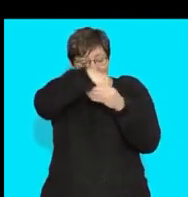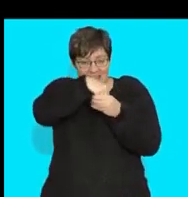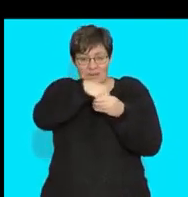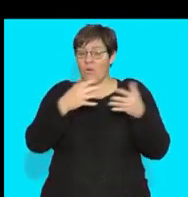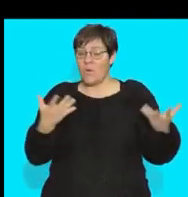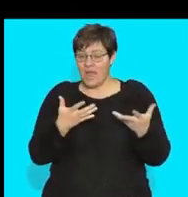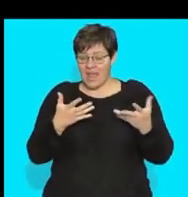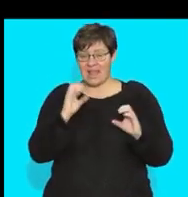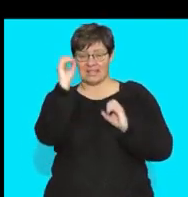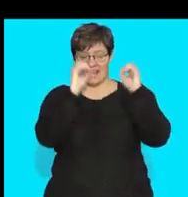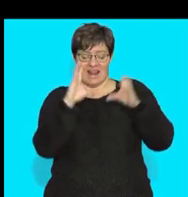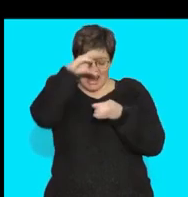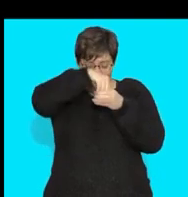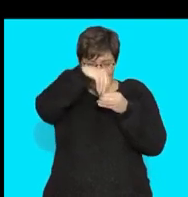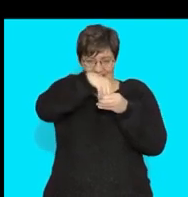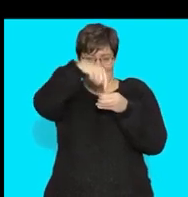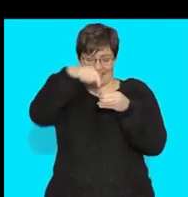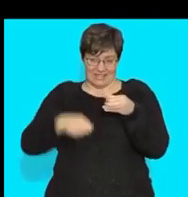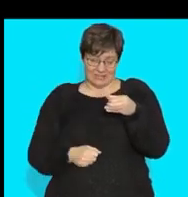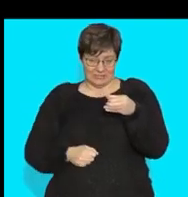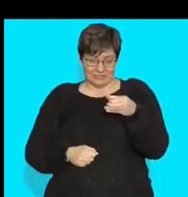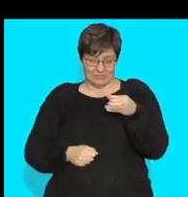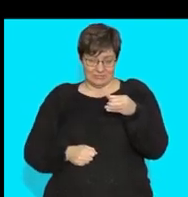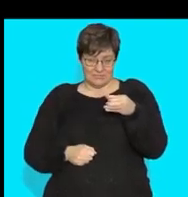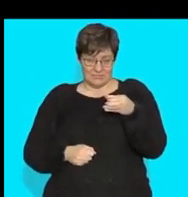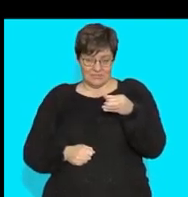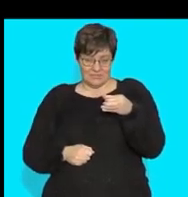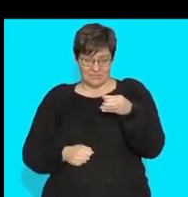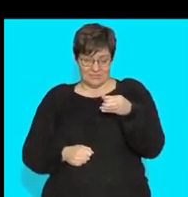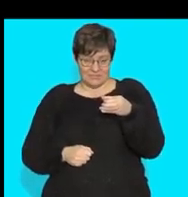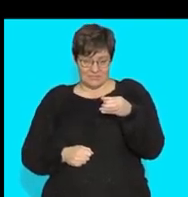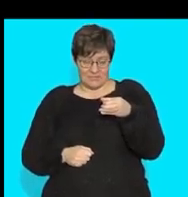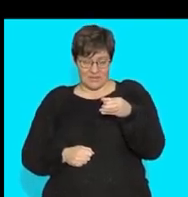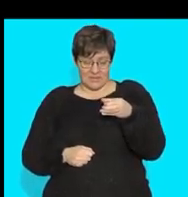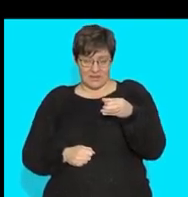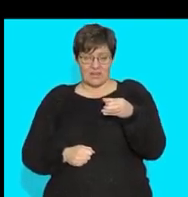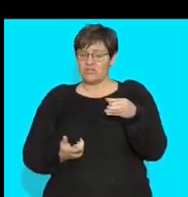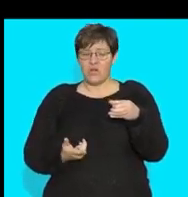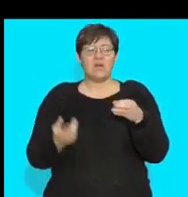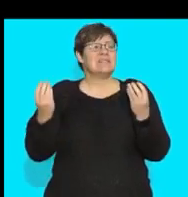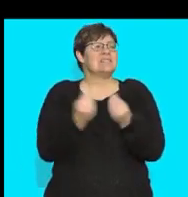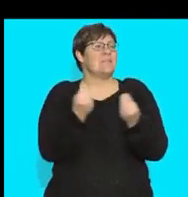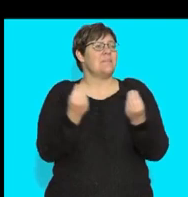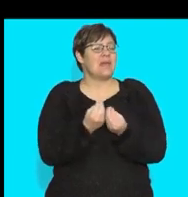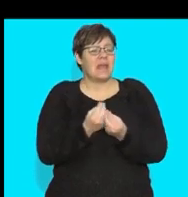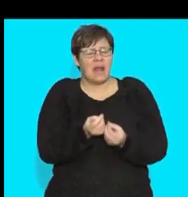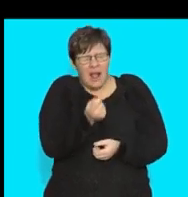inside the cell. That's what I want to keep on reminding you, that it's inside the cell. It's